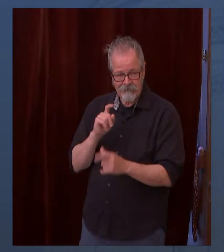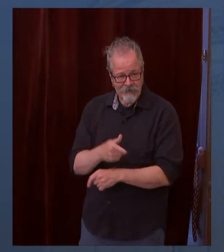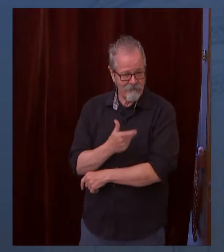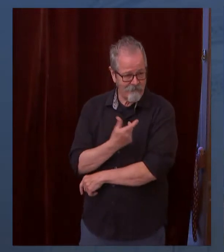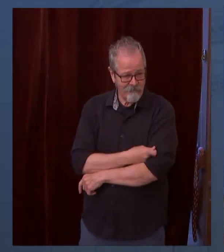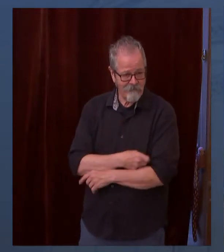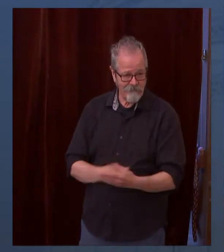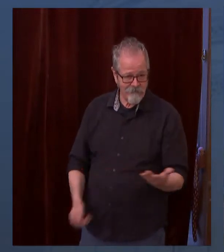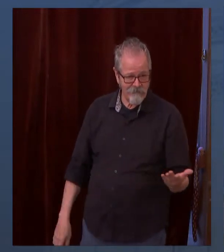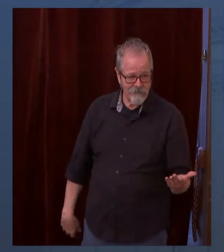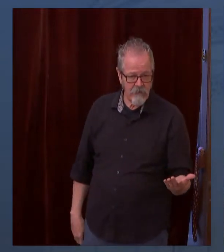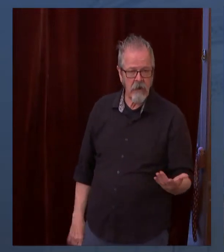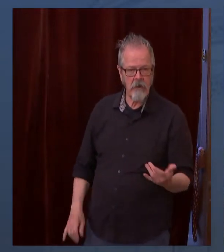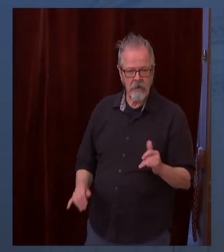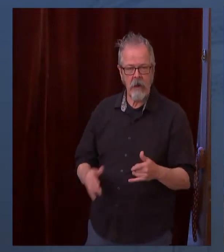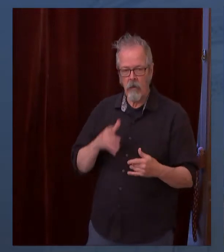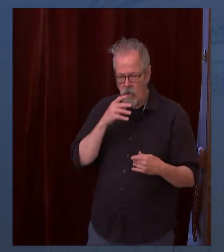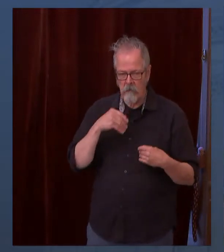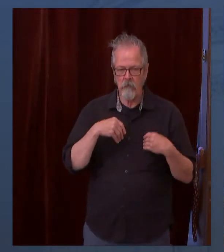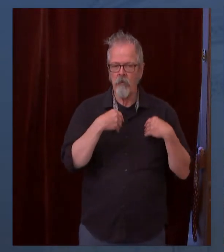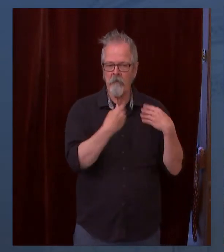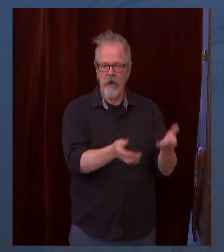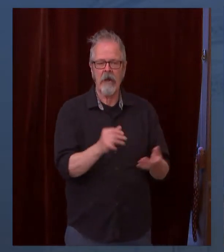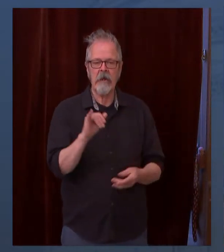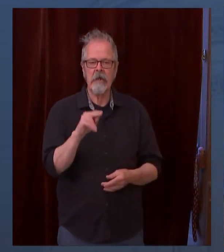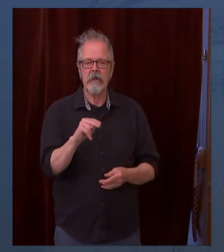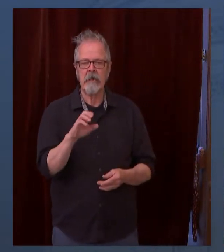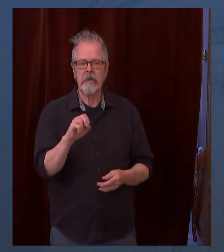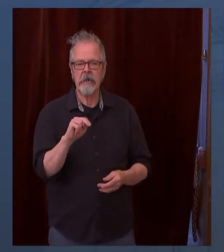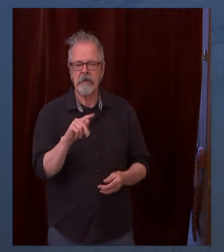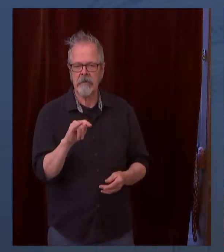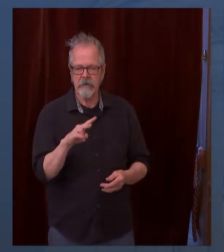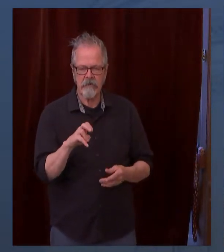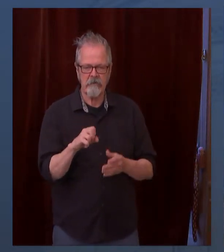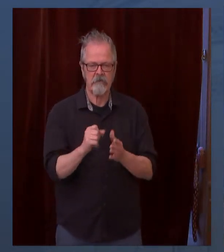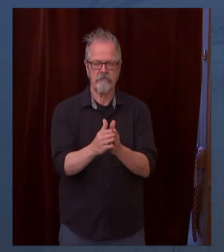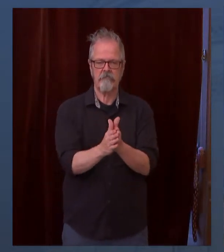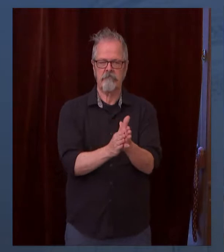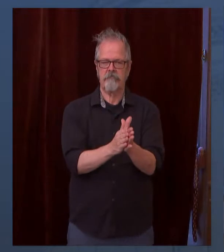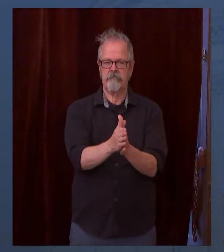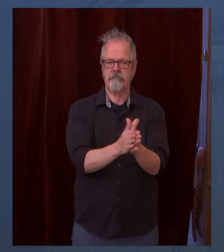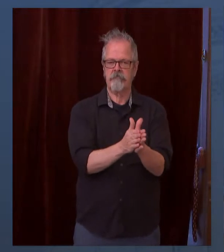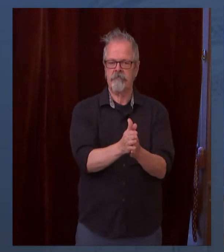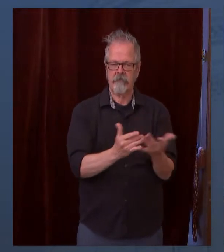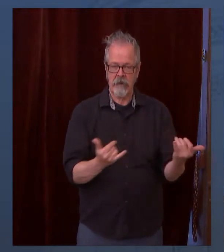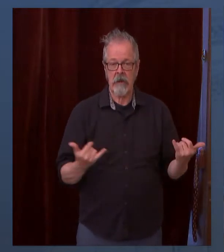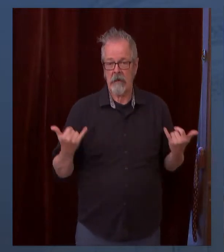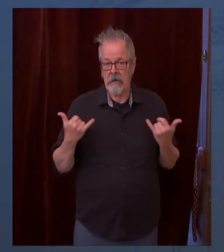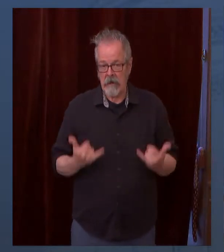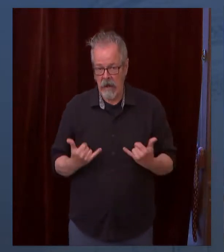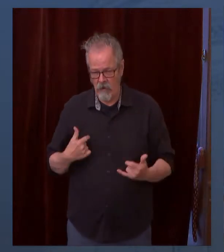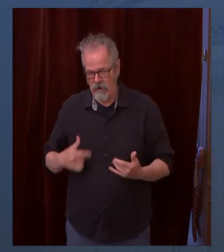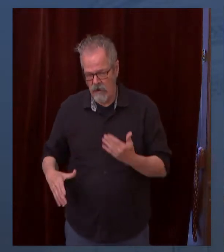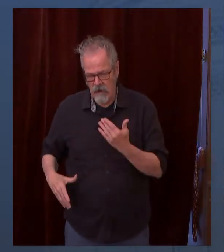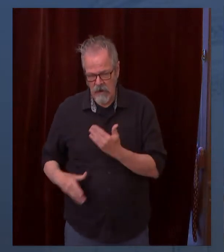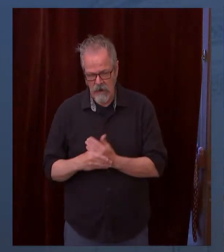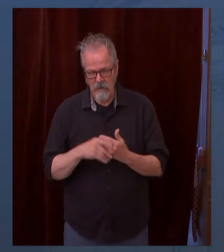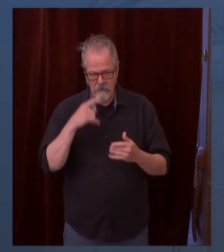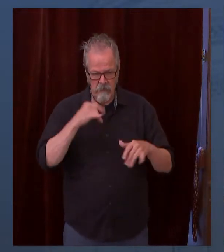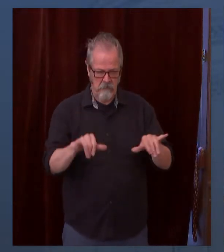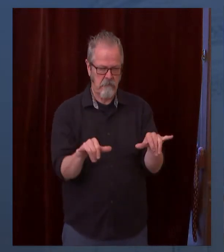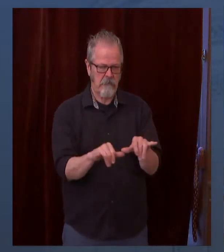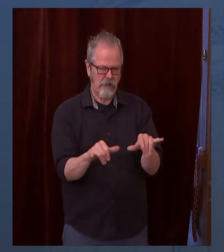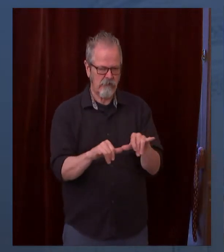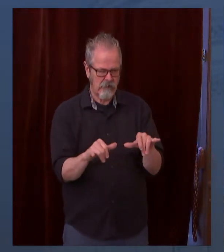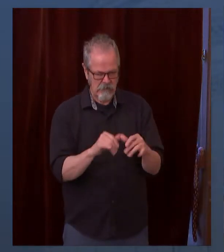But, we haven't ruled out at some point using that, because at some point we have to get to a percentage of the